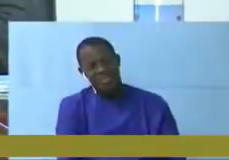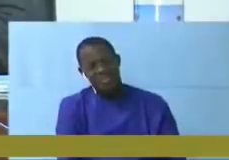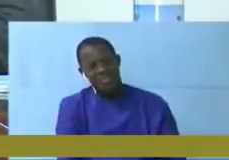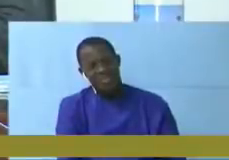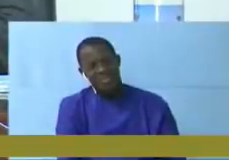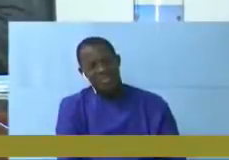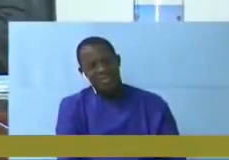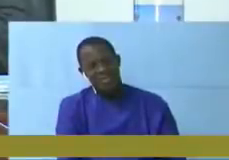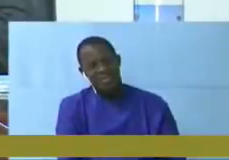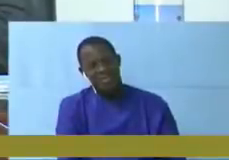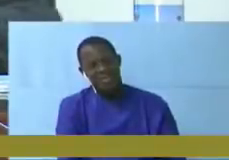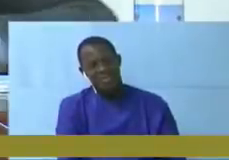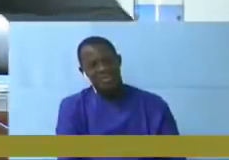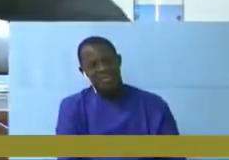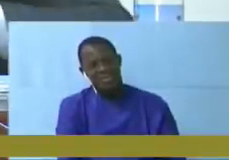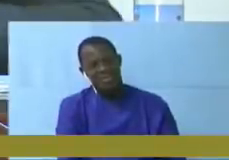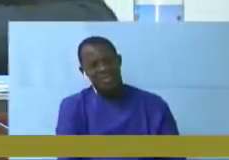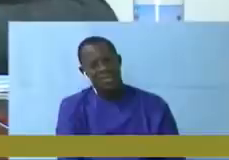Thank you.